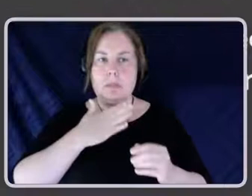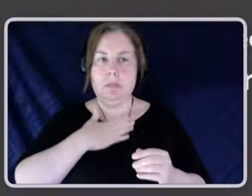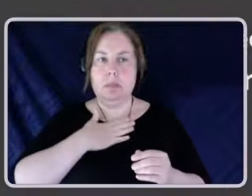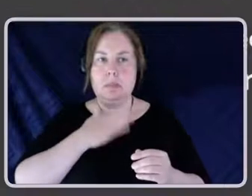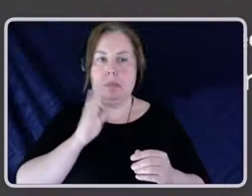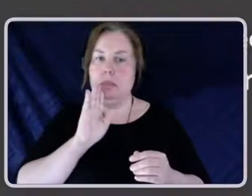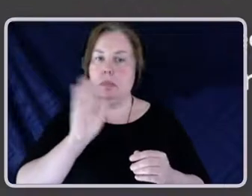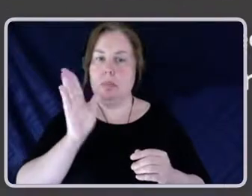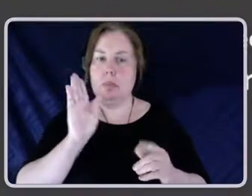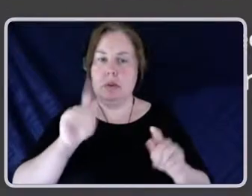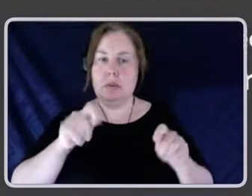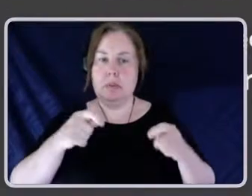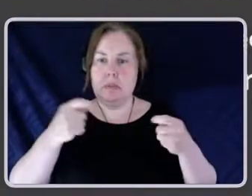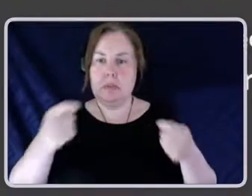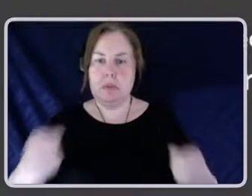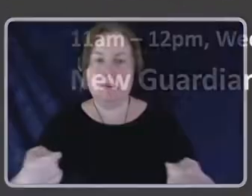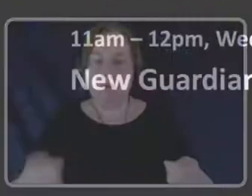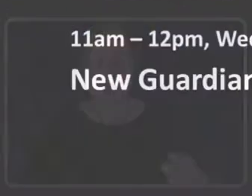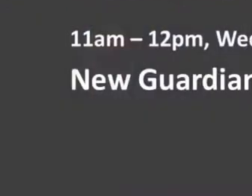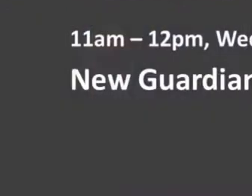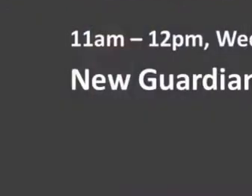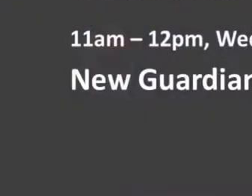until someone confirms with me that